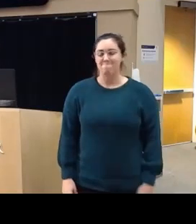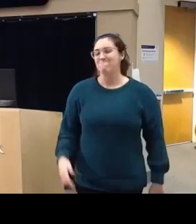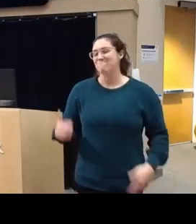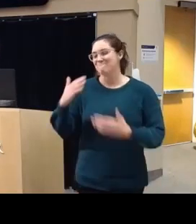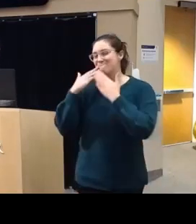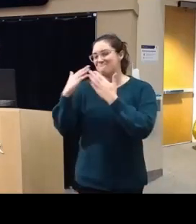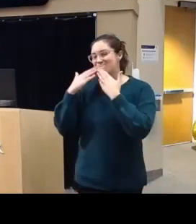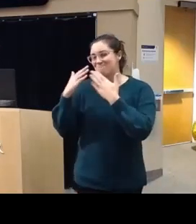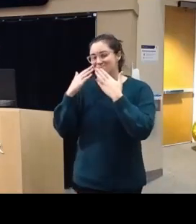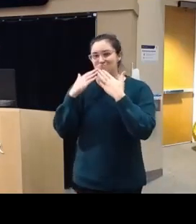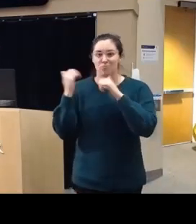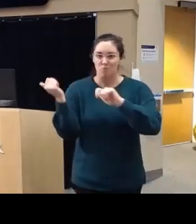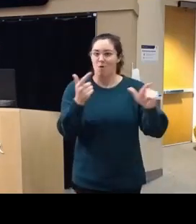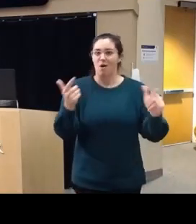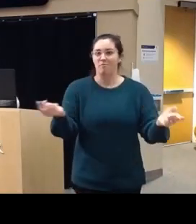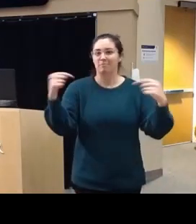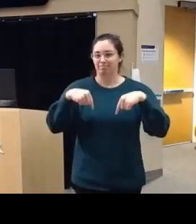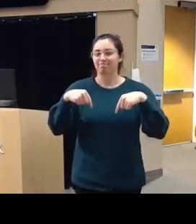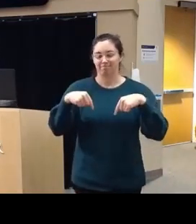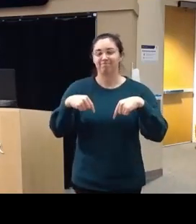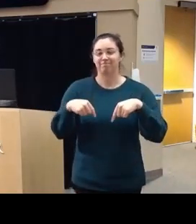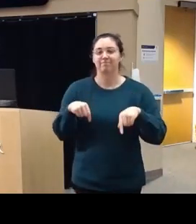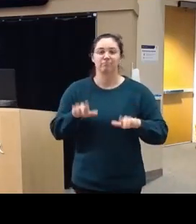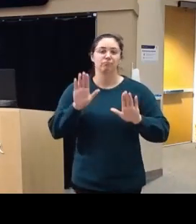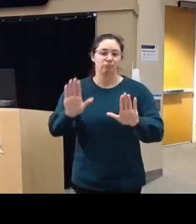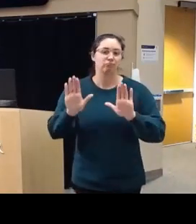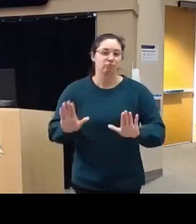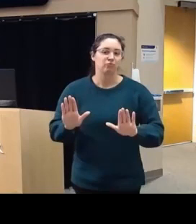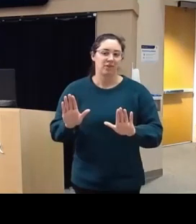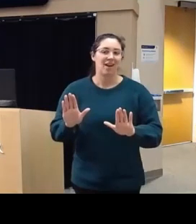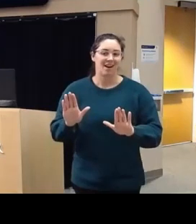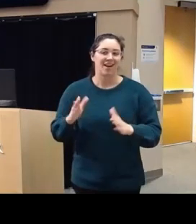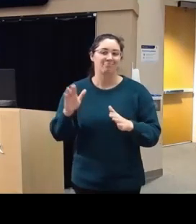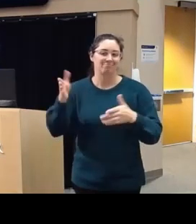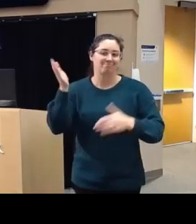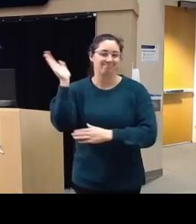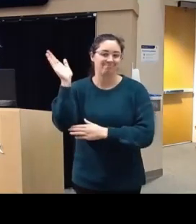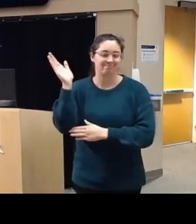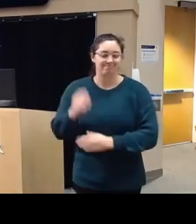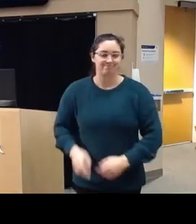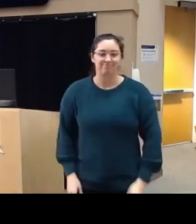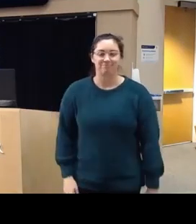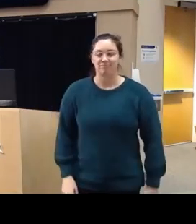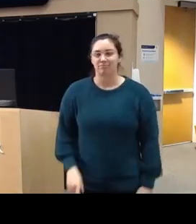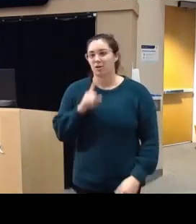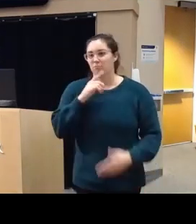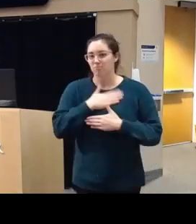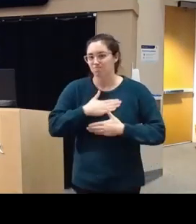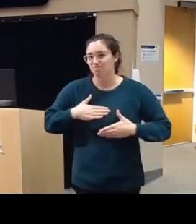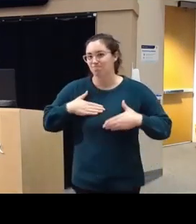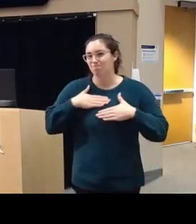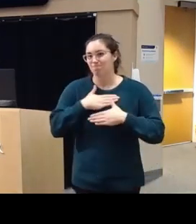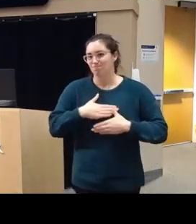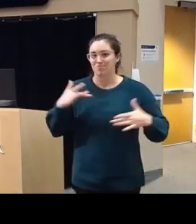Thank you, Steve, and thank you all for coming out. I think this is going to be a really interesting, stimulating conversation. I'm very pleased to be